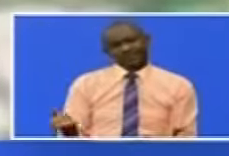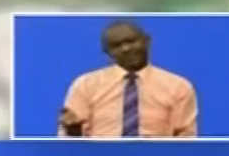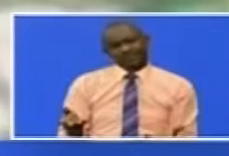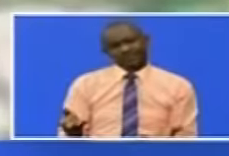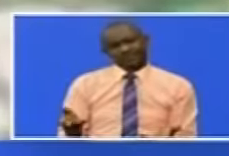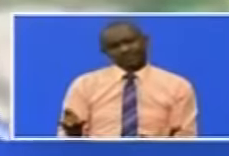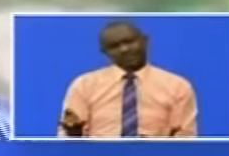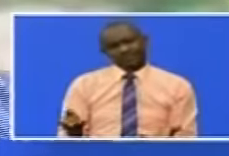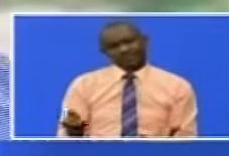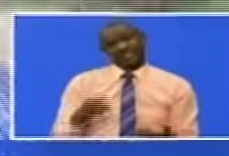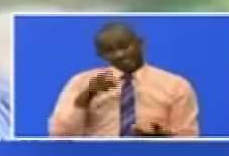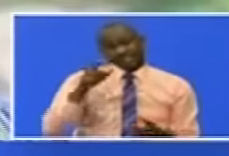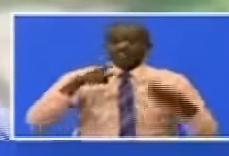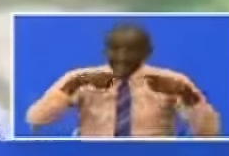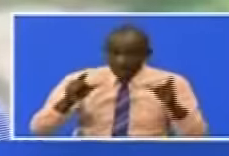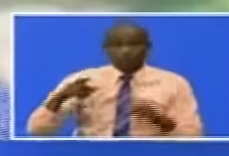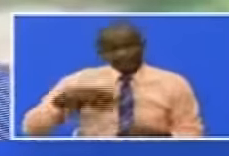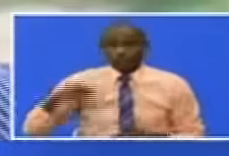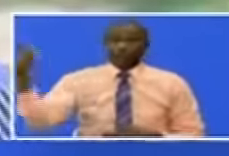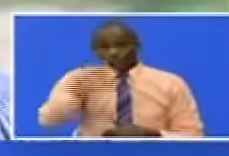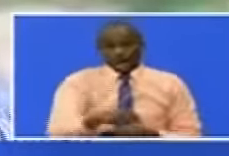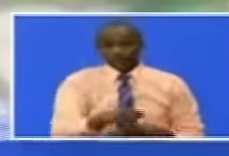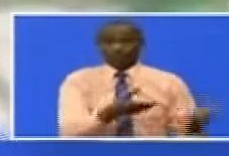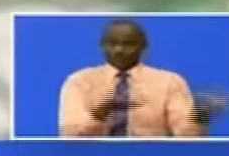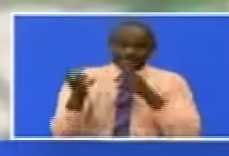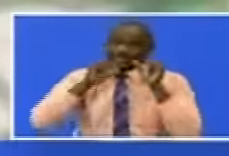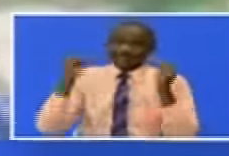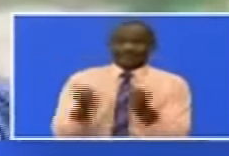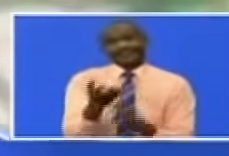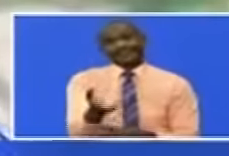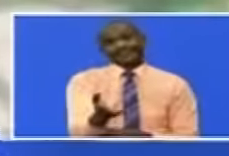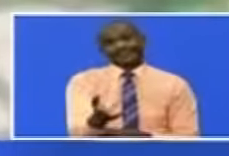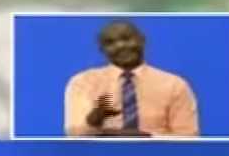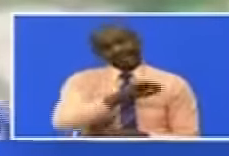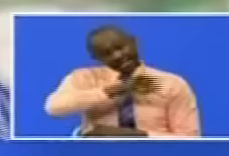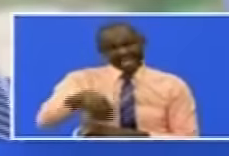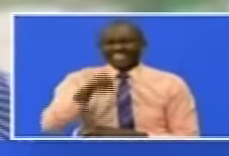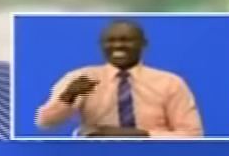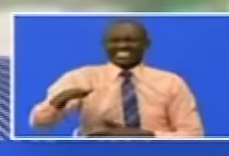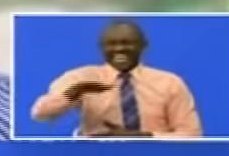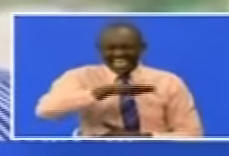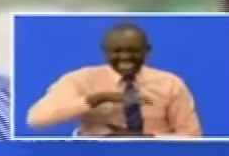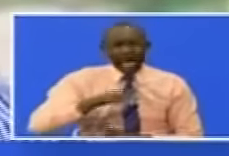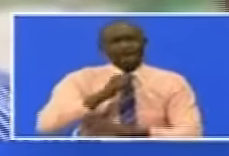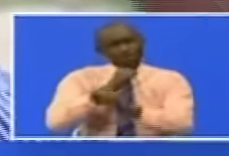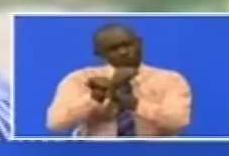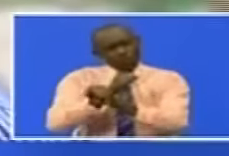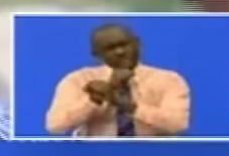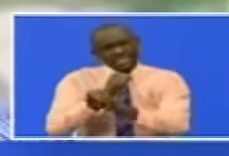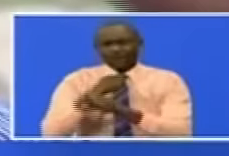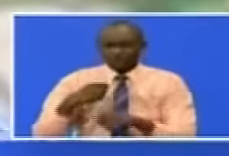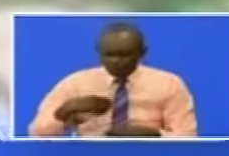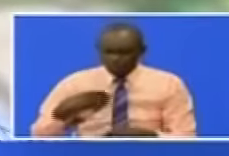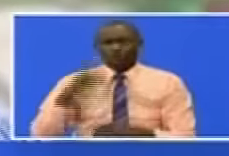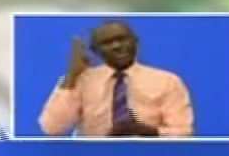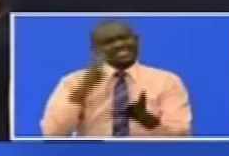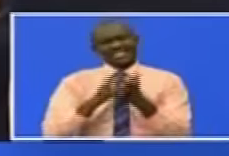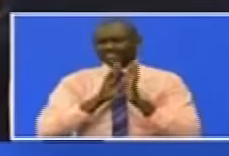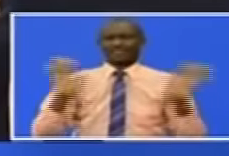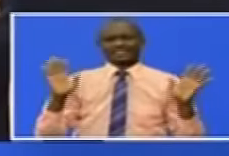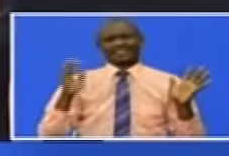officers, you still allowed strangers to come into this compound, to an area that was meant to be an operational area for